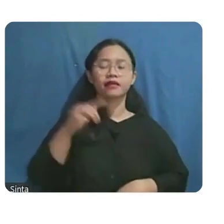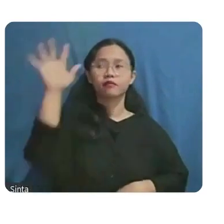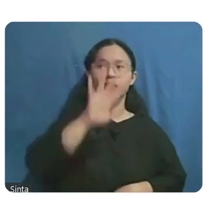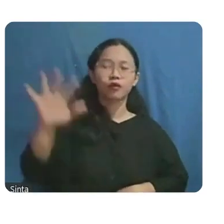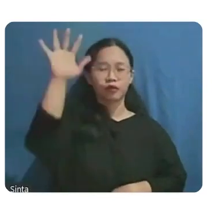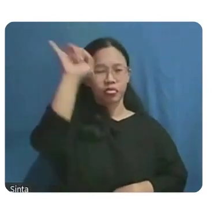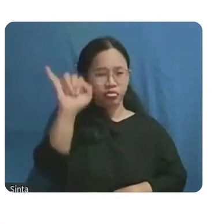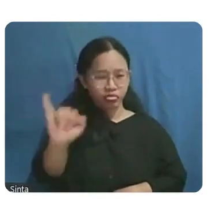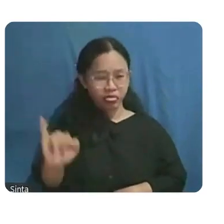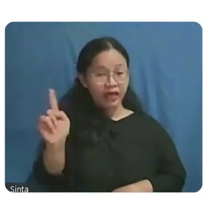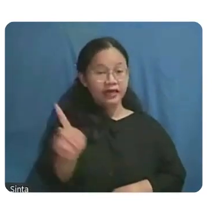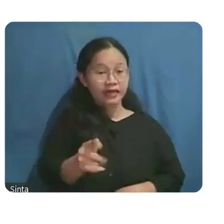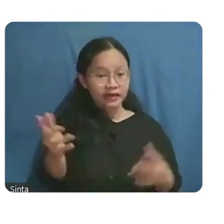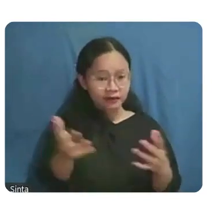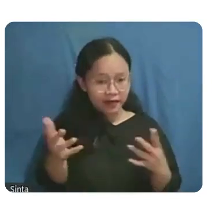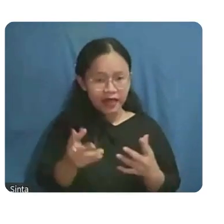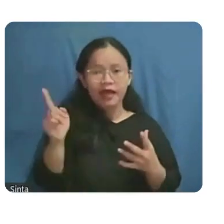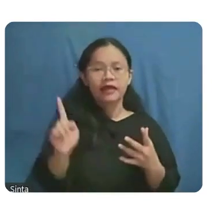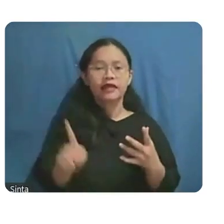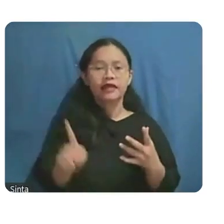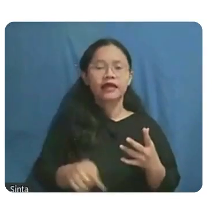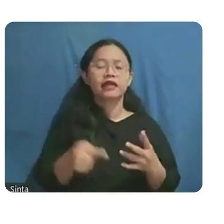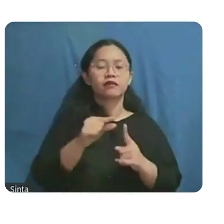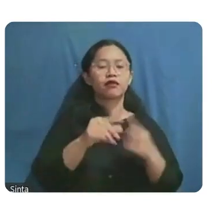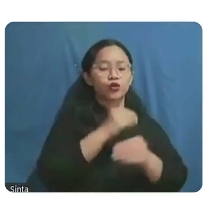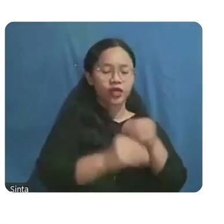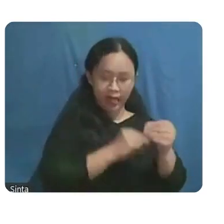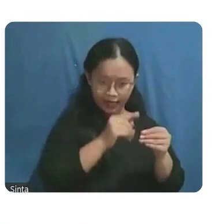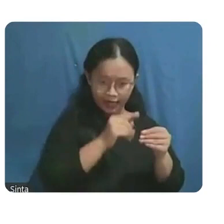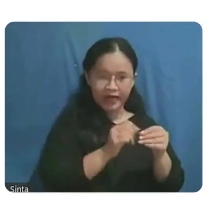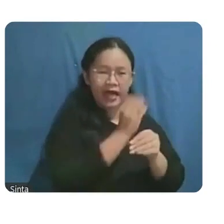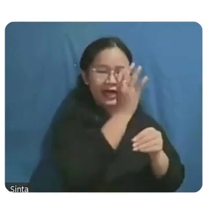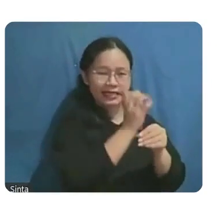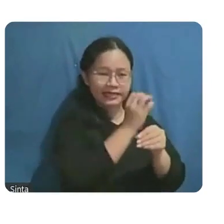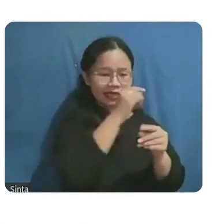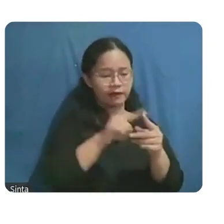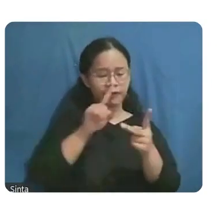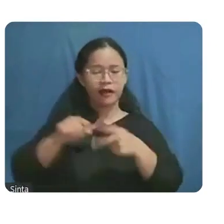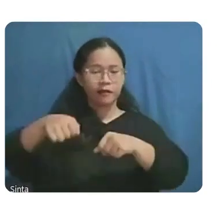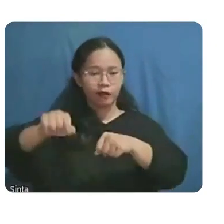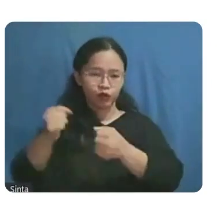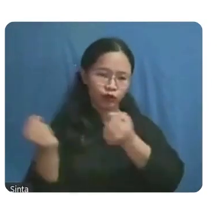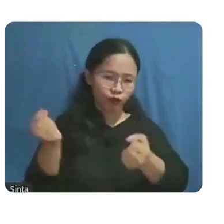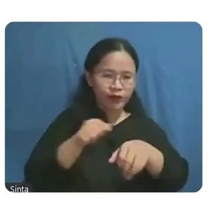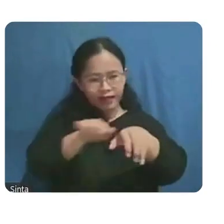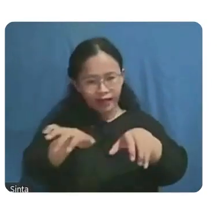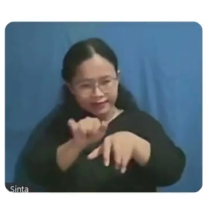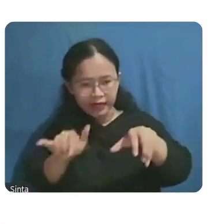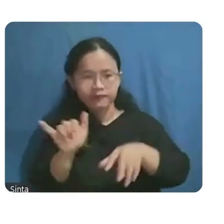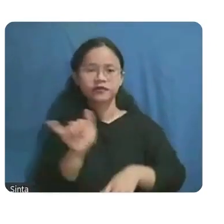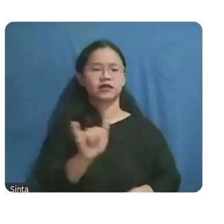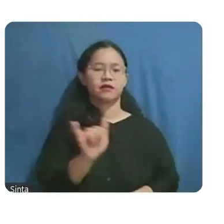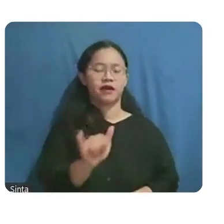and wood stoves. The most common indicator of air pollution is by measuring